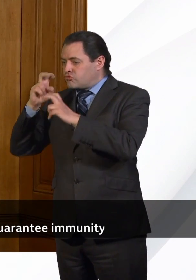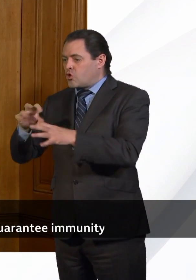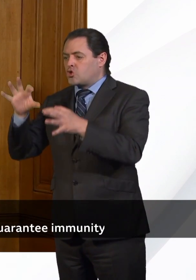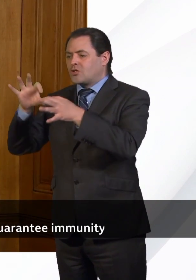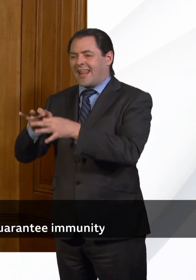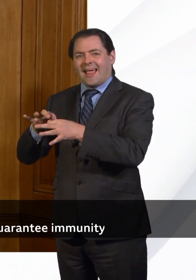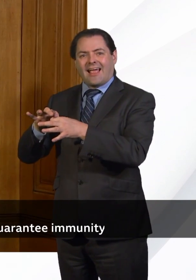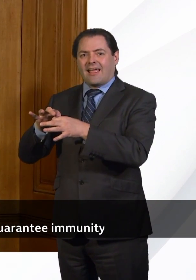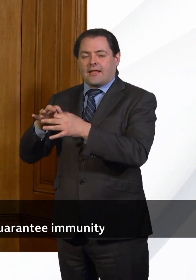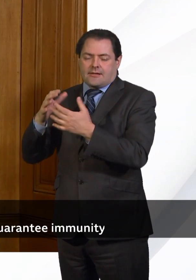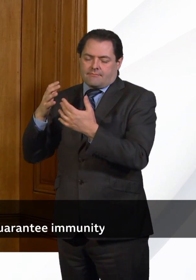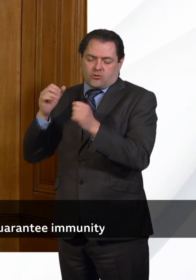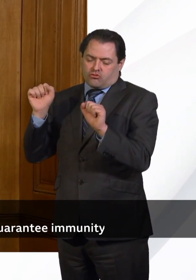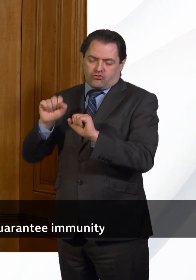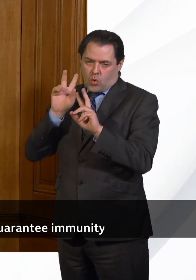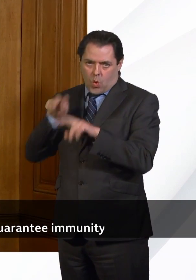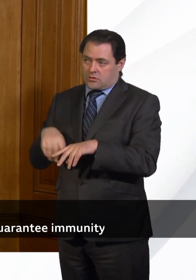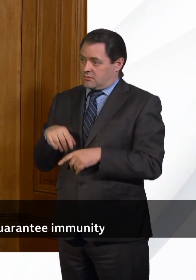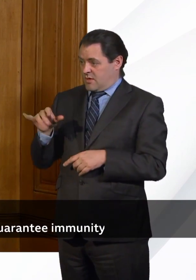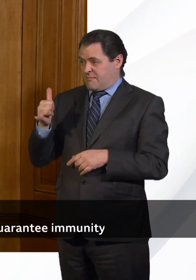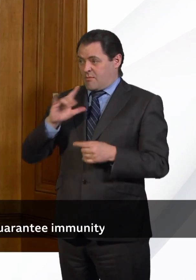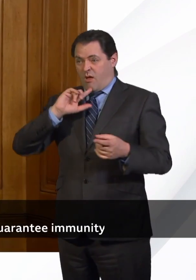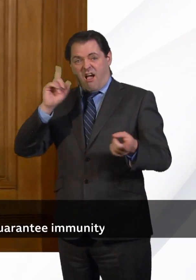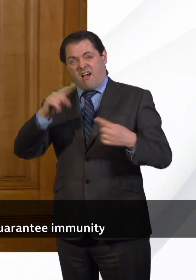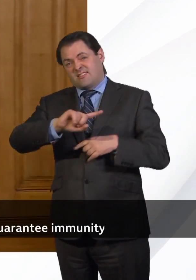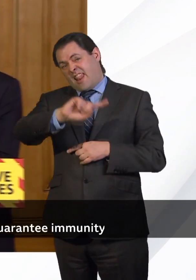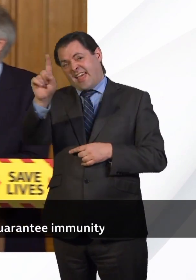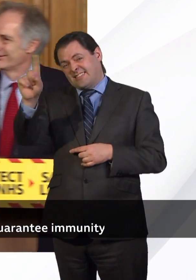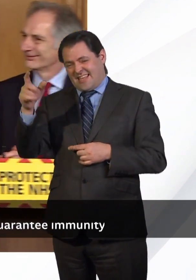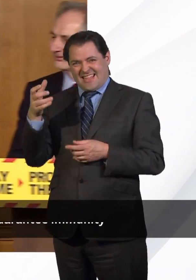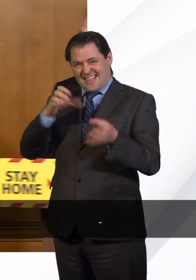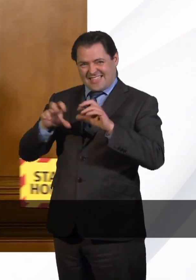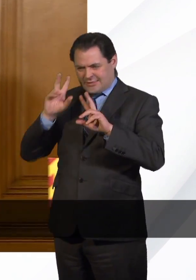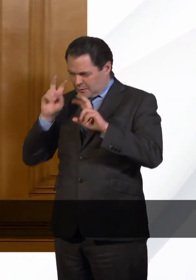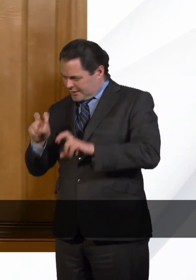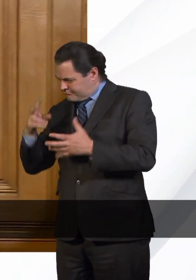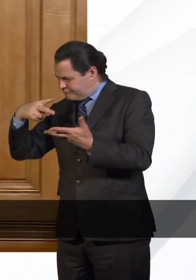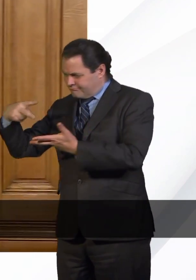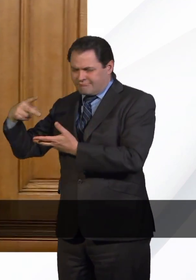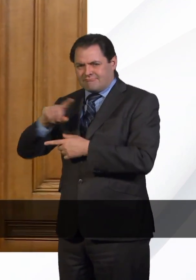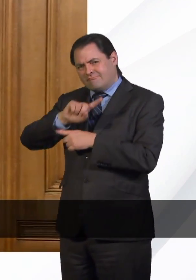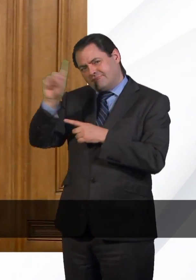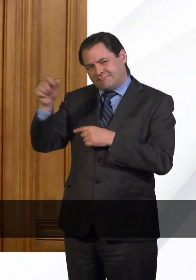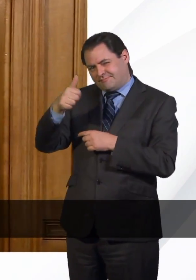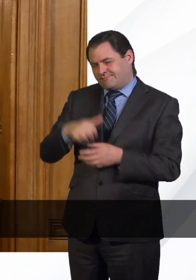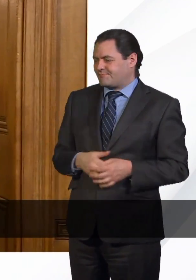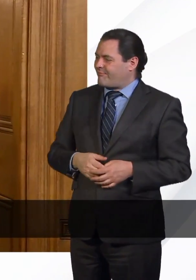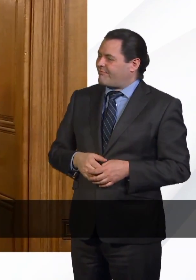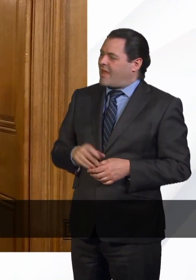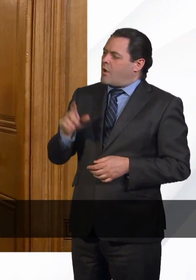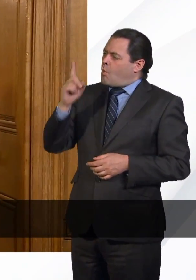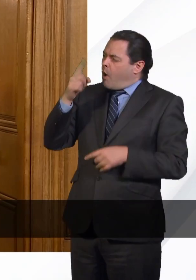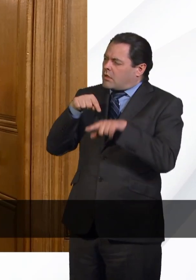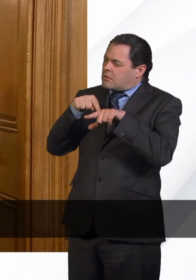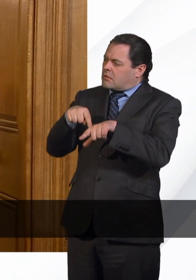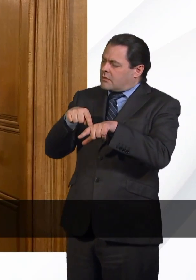something that we right. I think we'll get back to you, Paul. Is that the scientists will get back to you? Yeah, just one brief follow-up, Secretary of State. Do you have a message